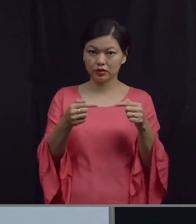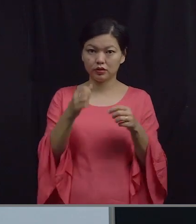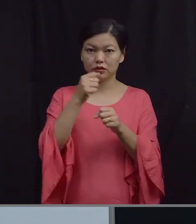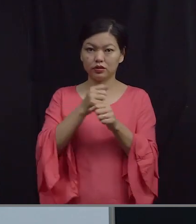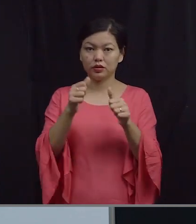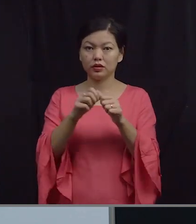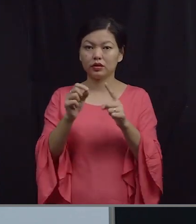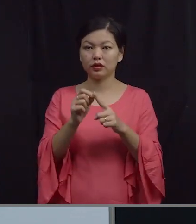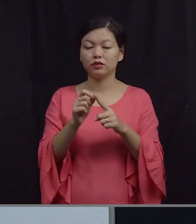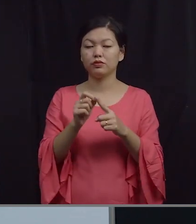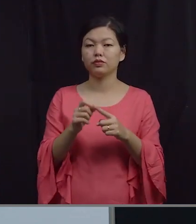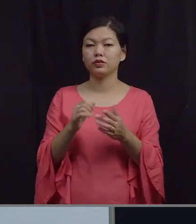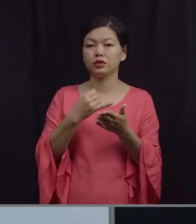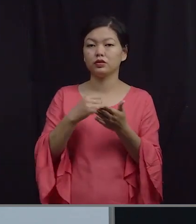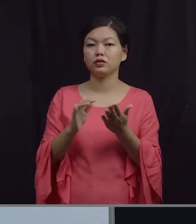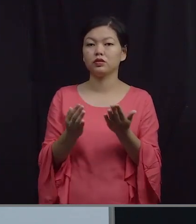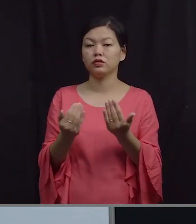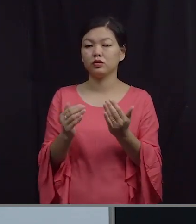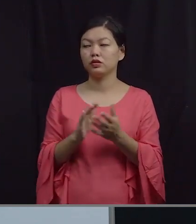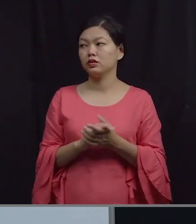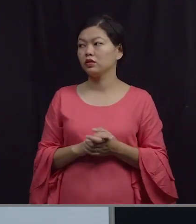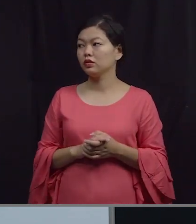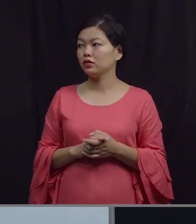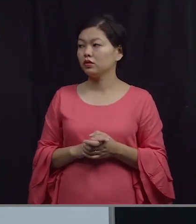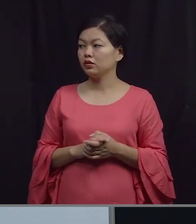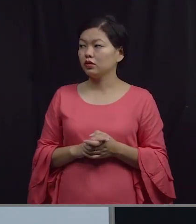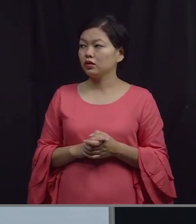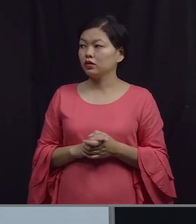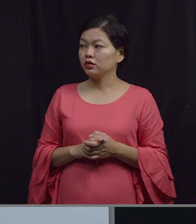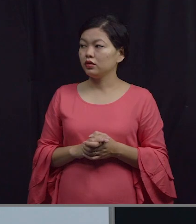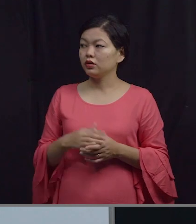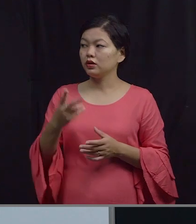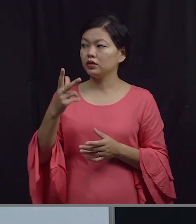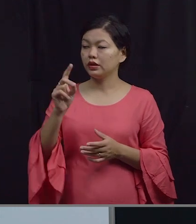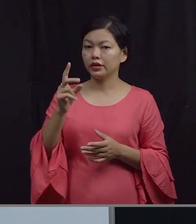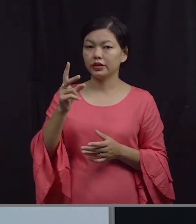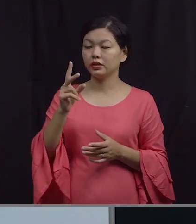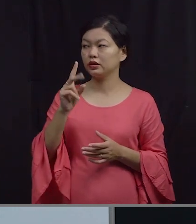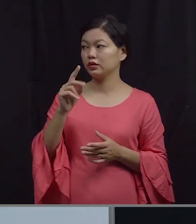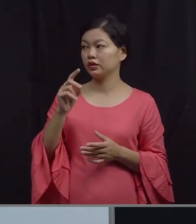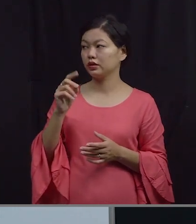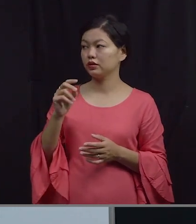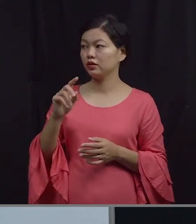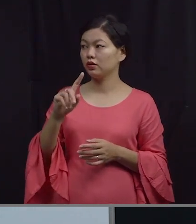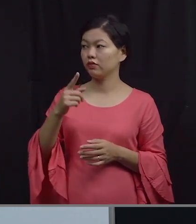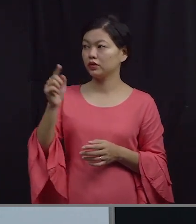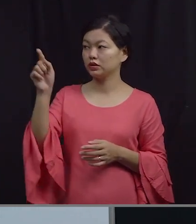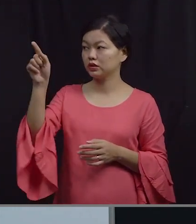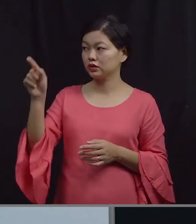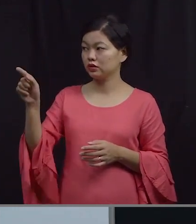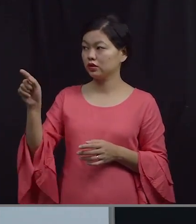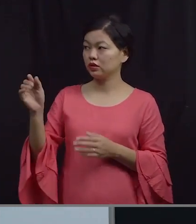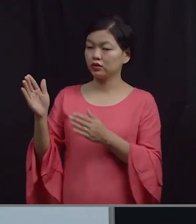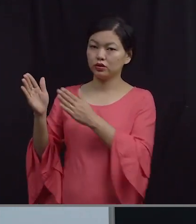for lens A, and now this is image distance I is the image distance for lens